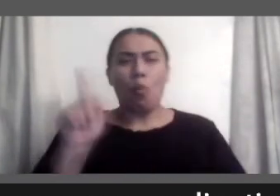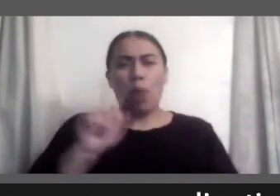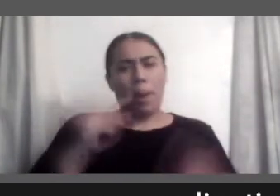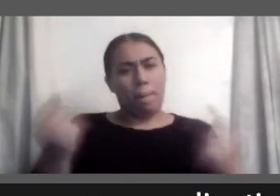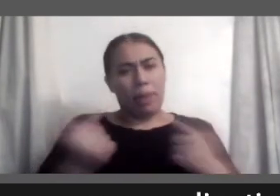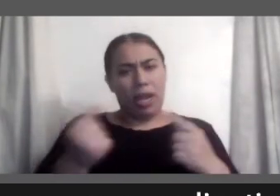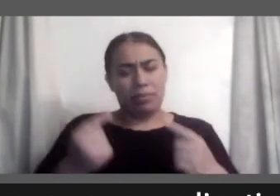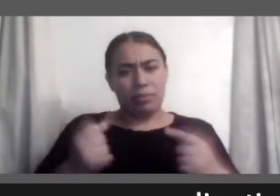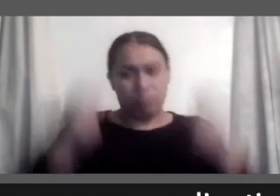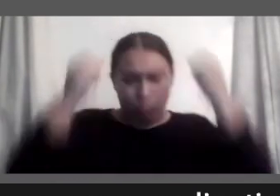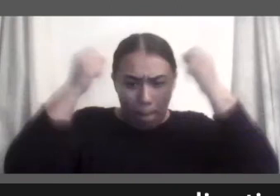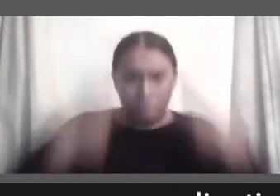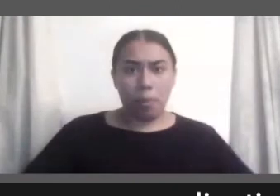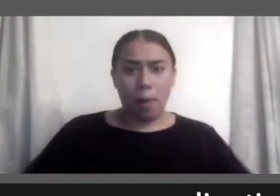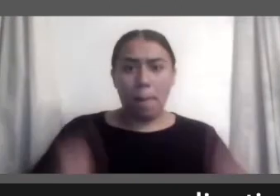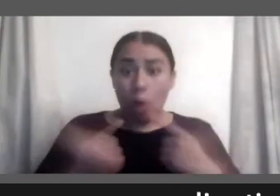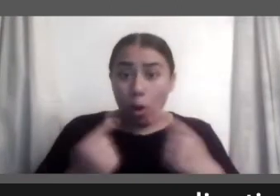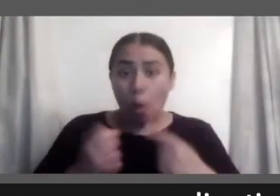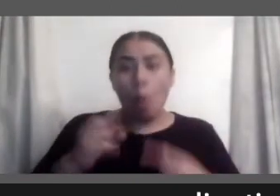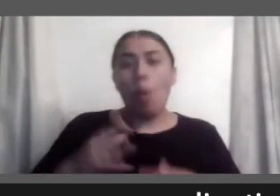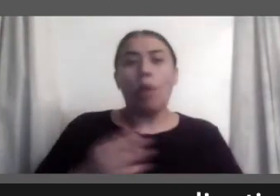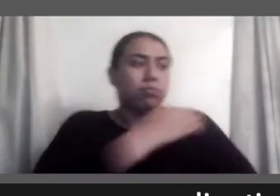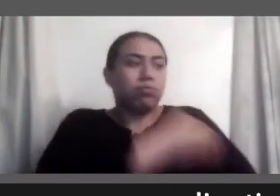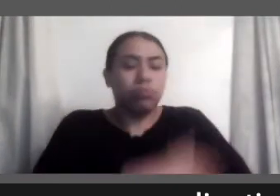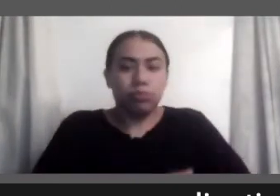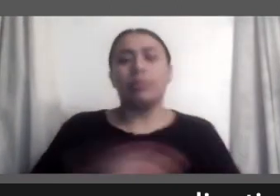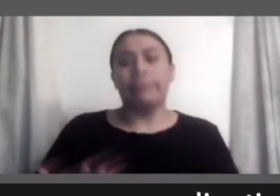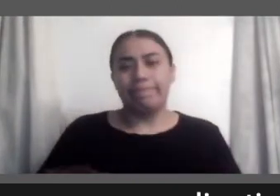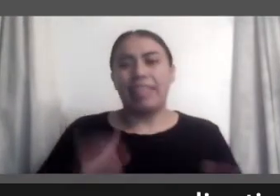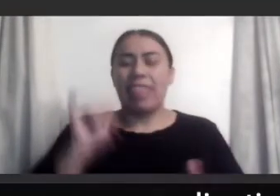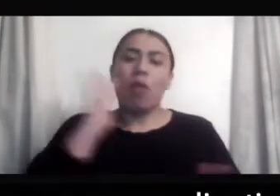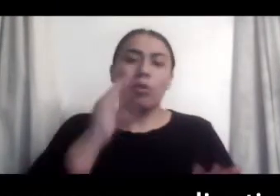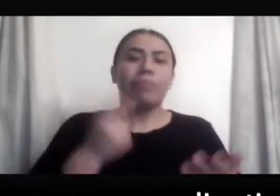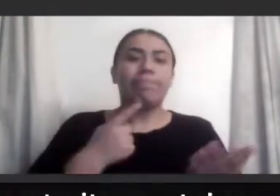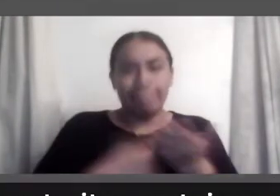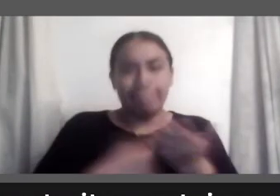not having an understanding or proper explanation for years.